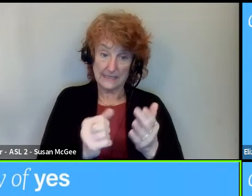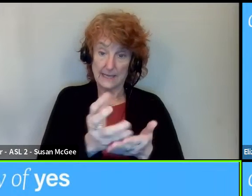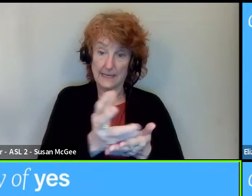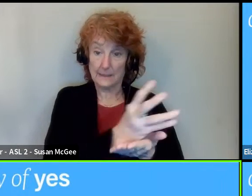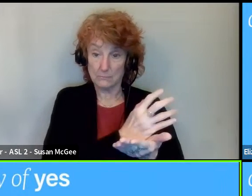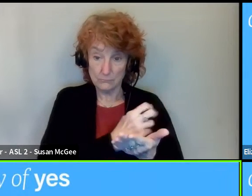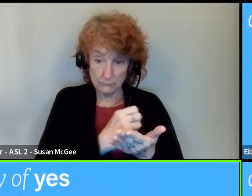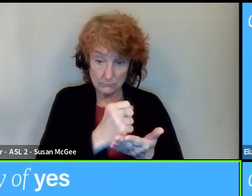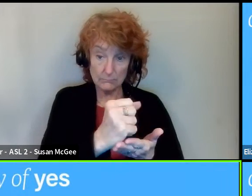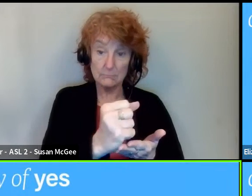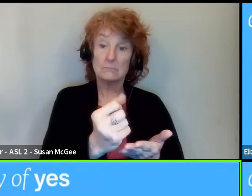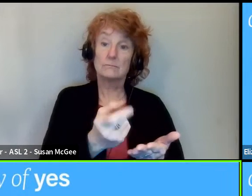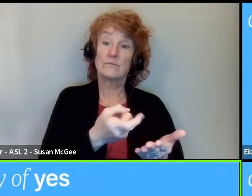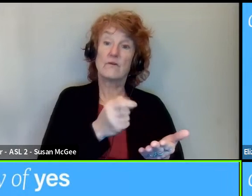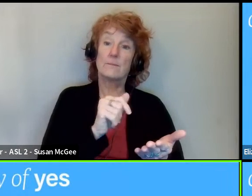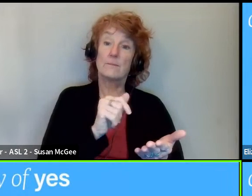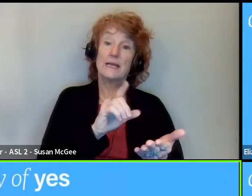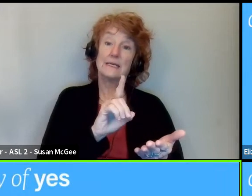and their family.